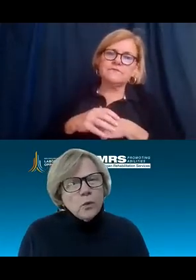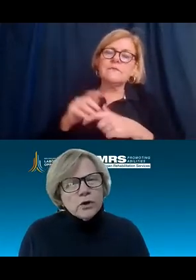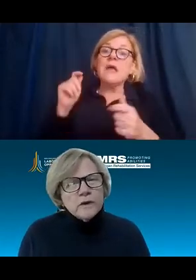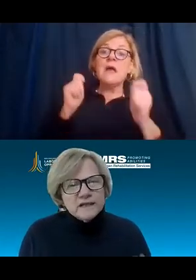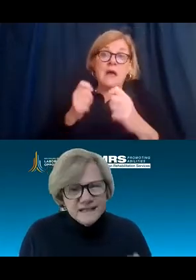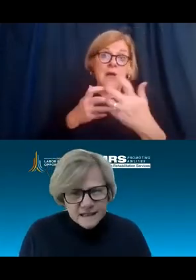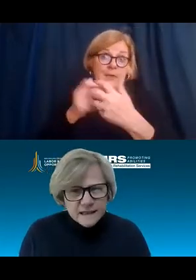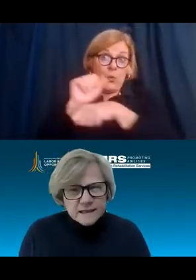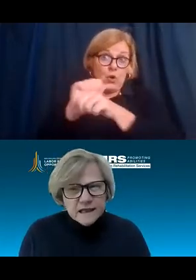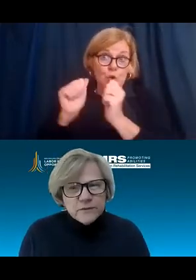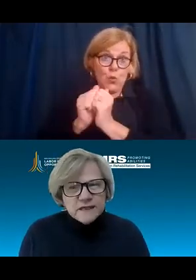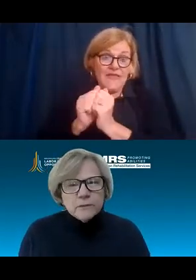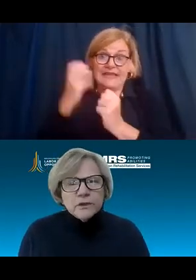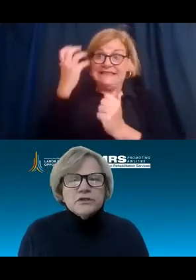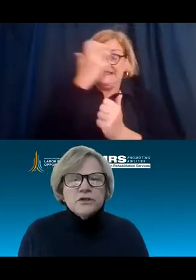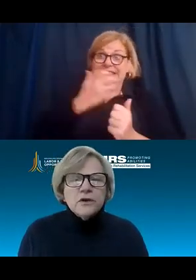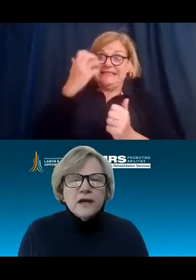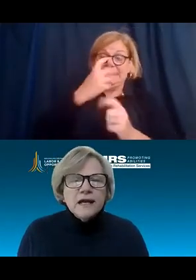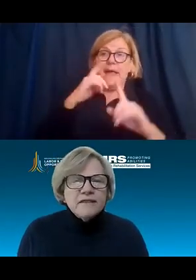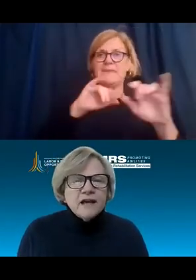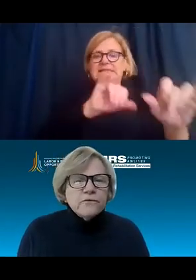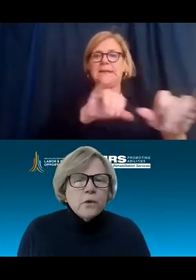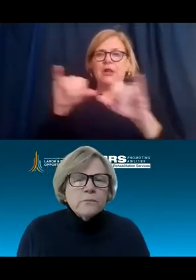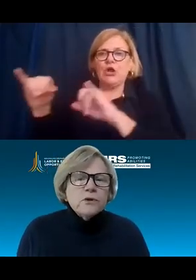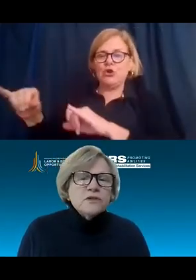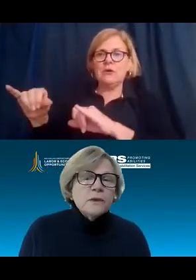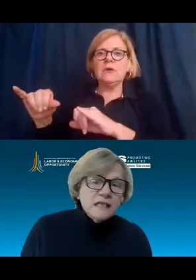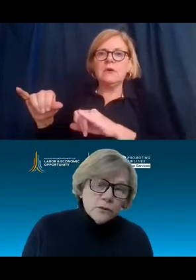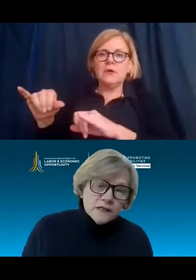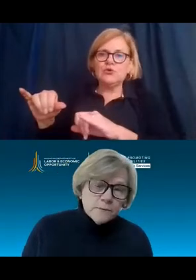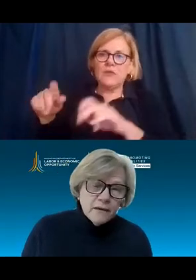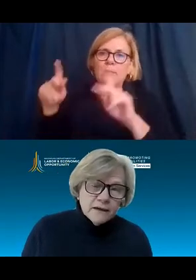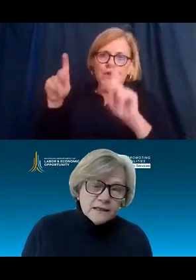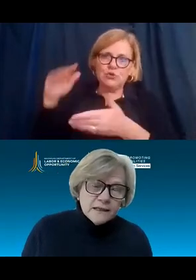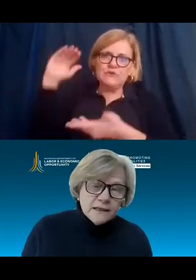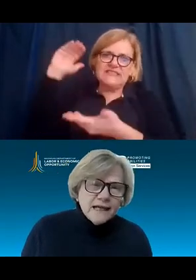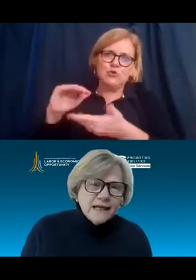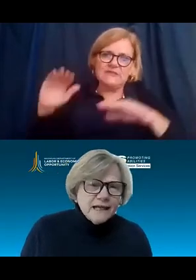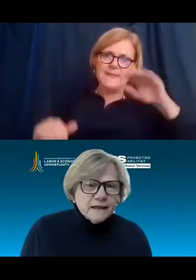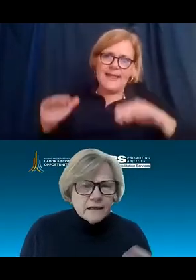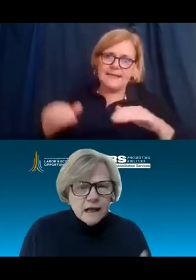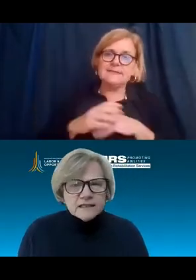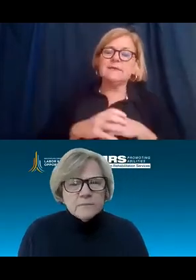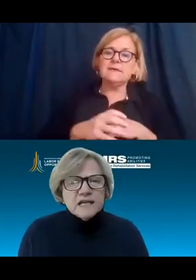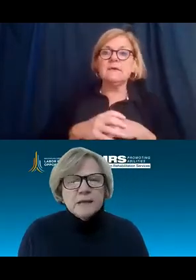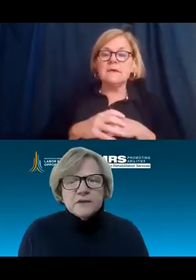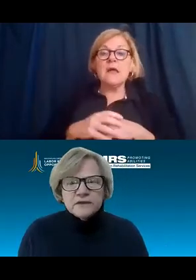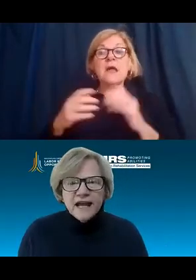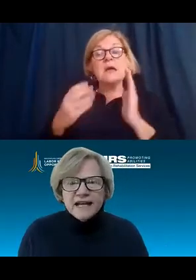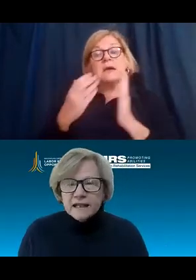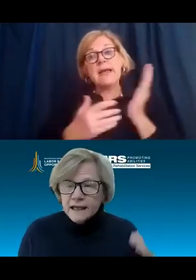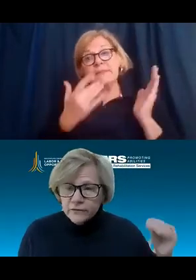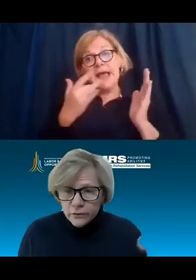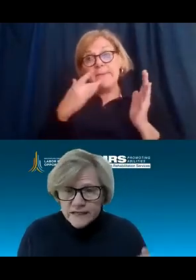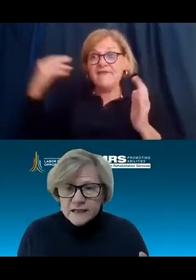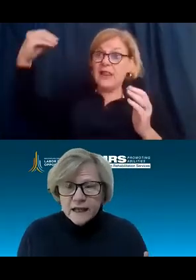Accommodating a worker with dizziness can be similar to that for a person with decreased balance. Now, some types of